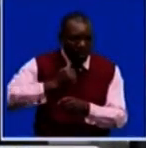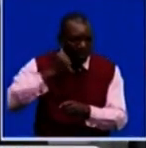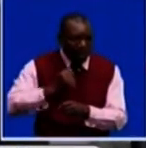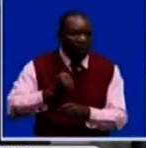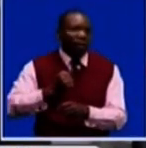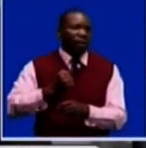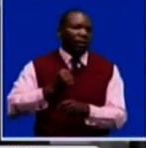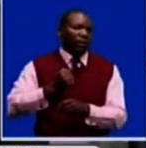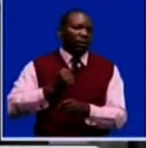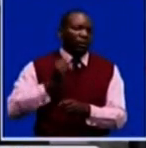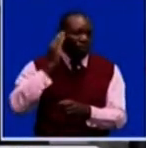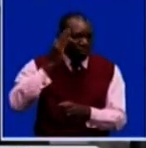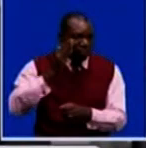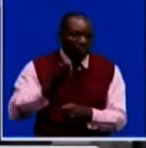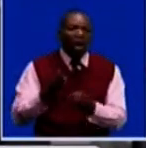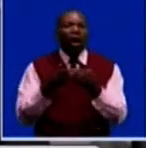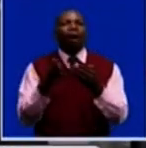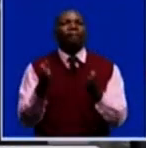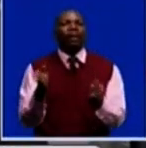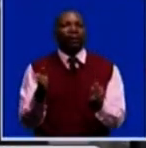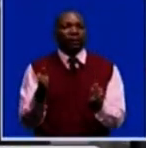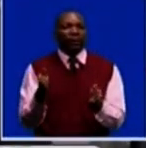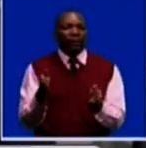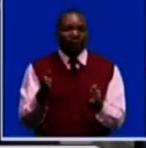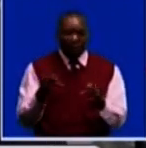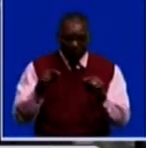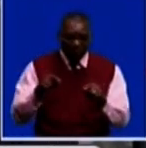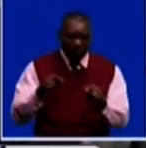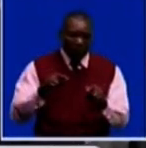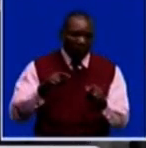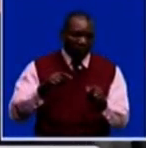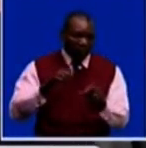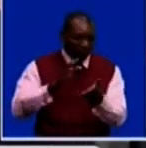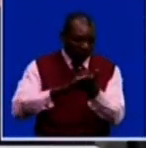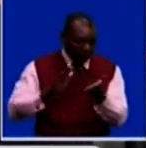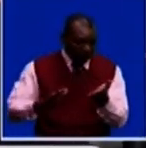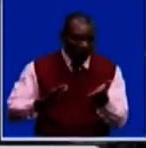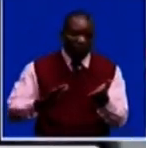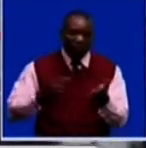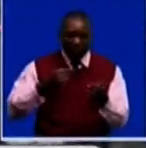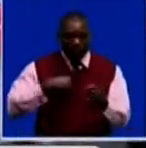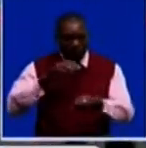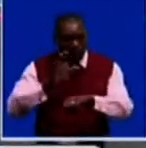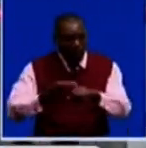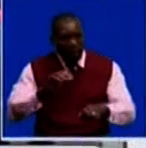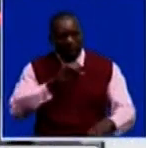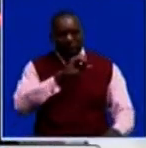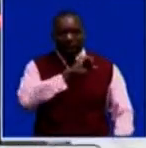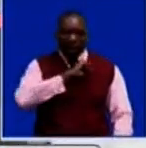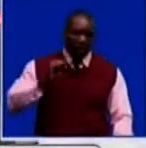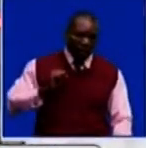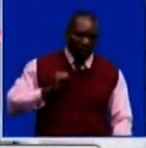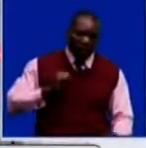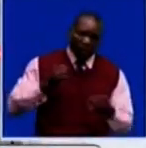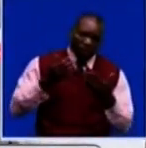the people who's gonna do the opening of this showroom. We believe in that. Please, I invite the staff of